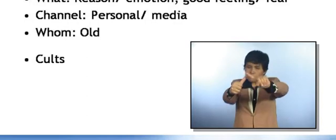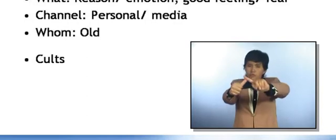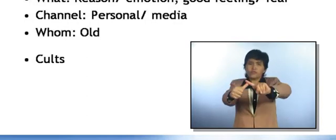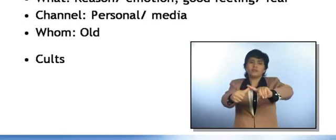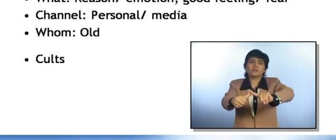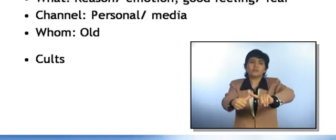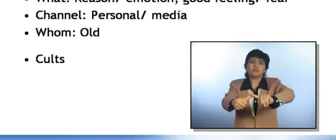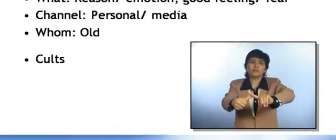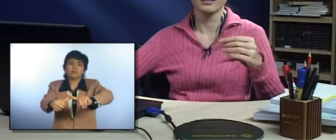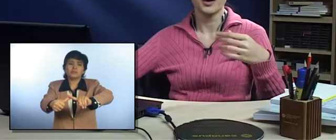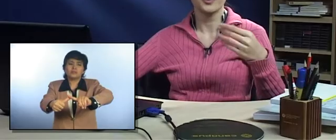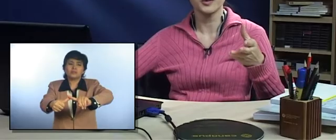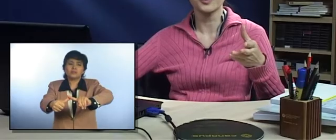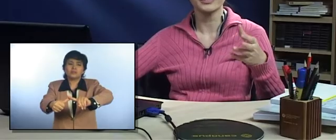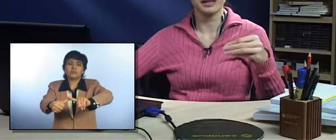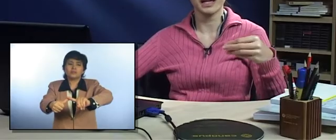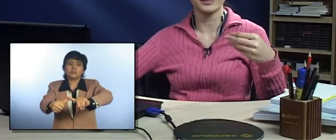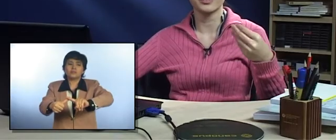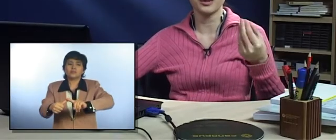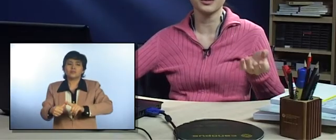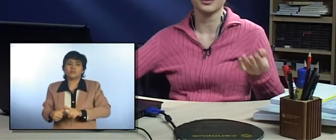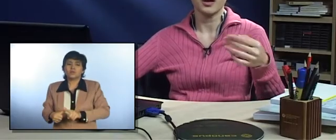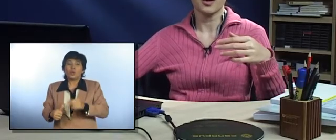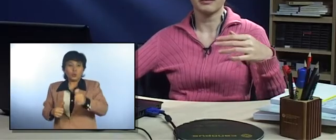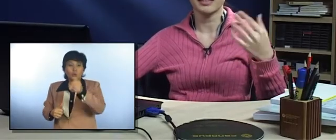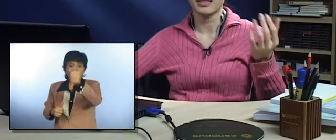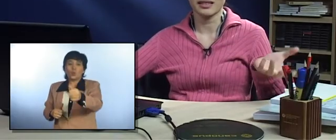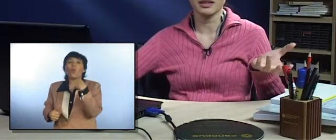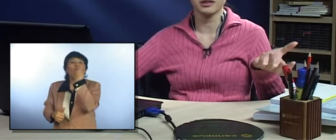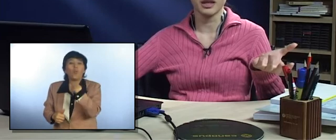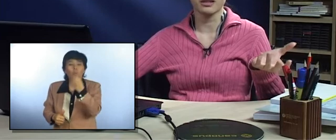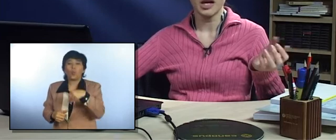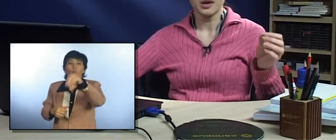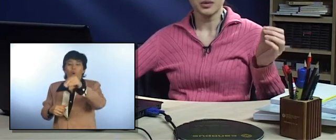is who. Okay, who hereby means you, or it